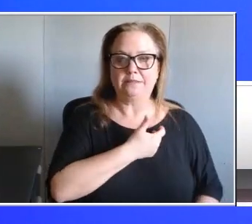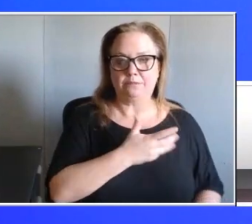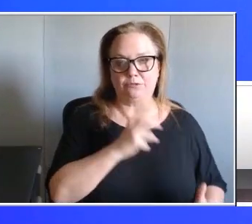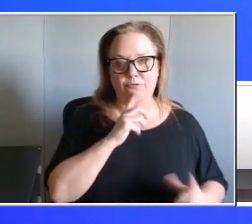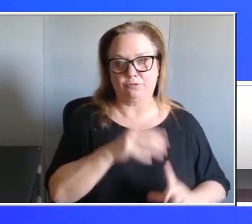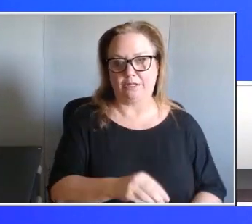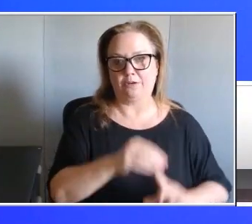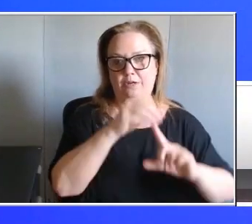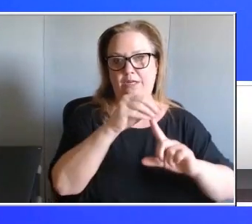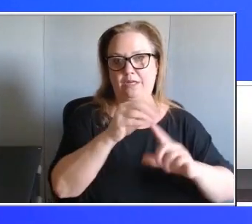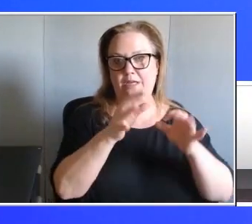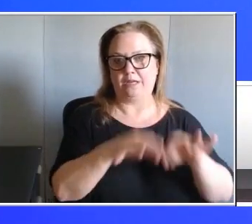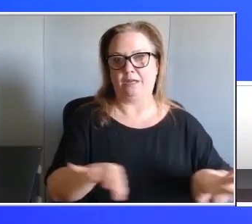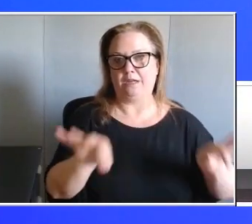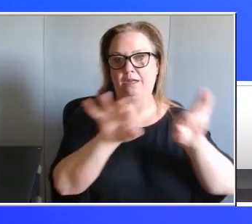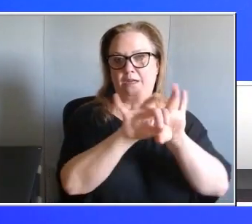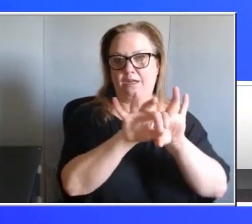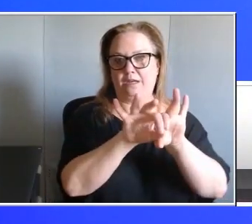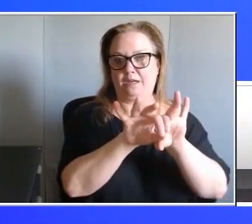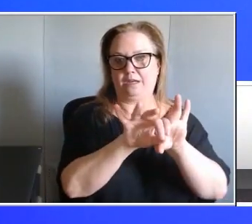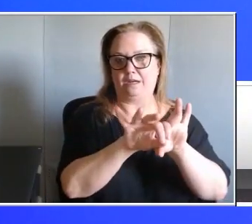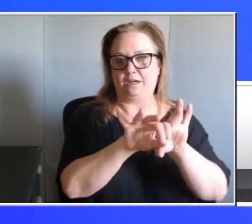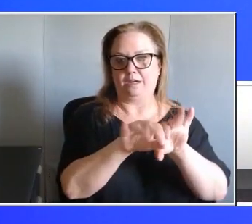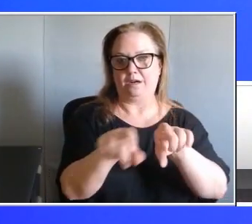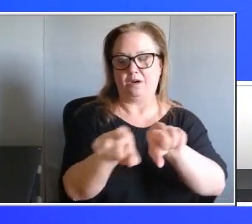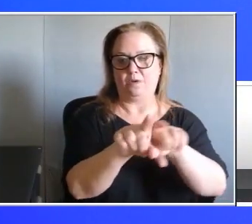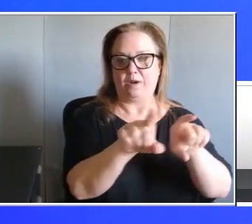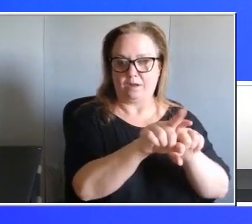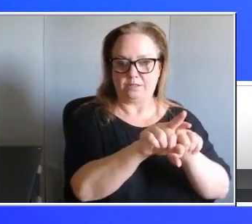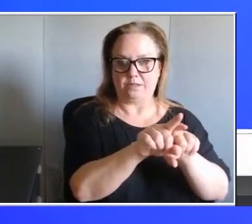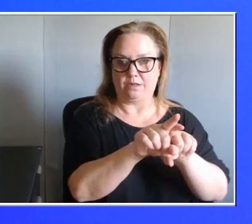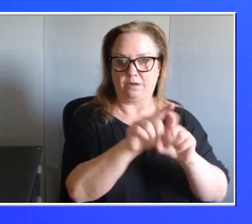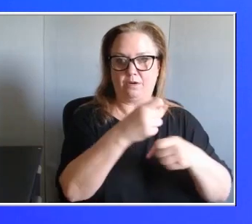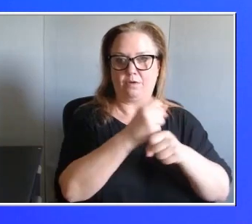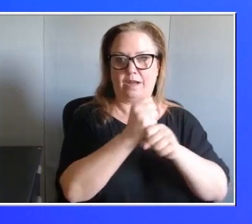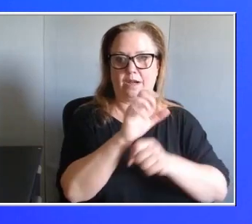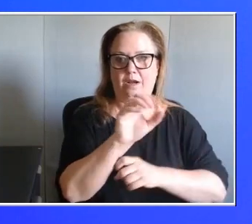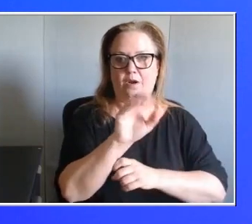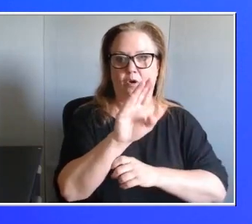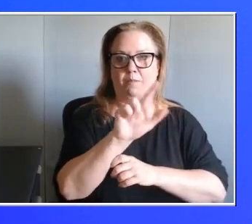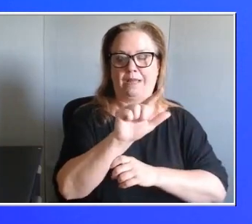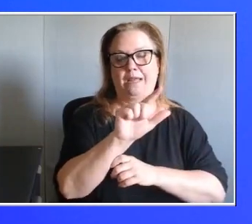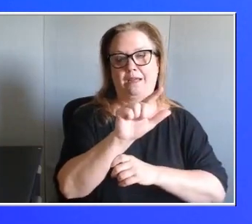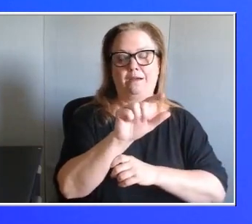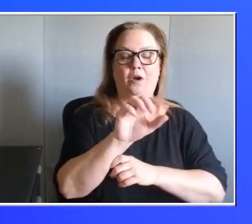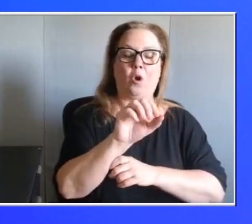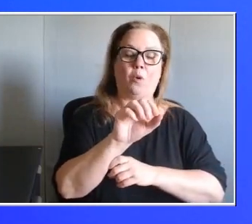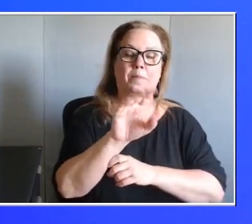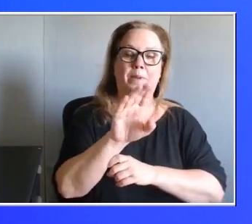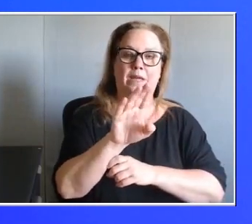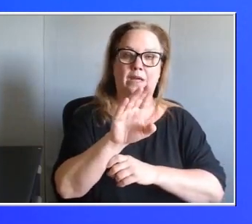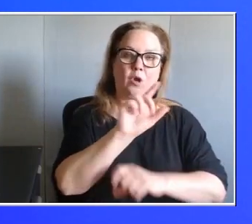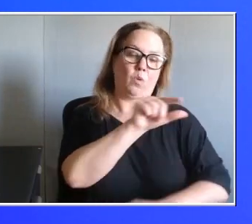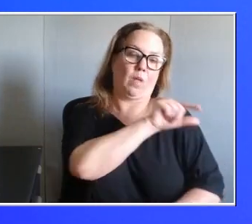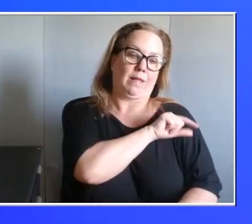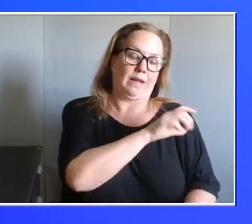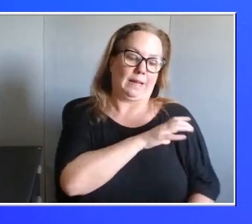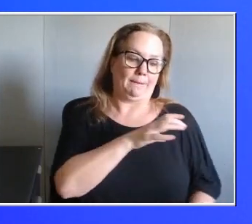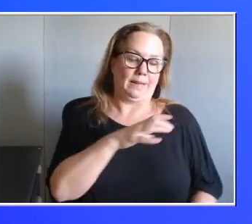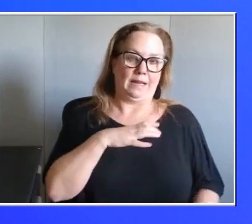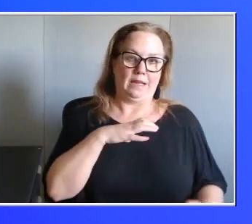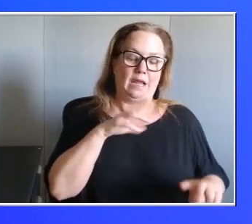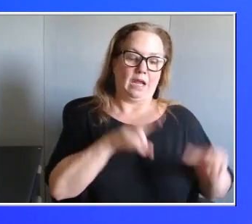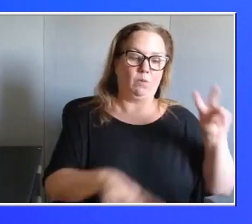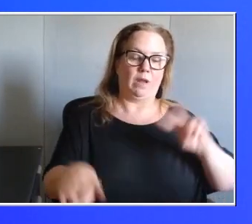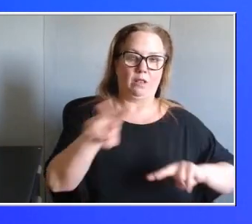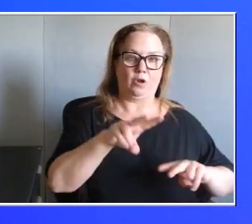really important. We also created an OB quality committee, so we meet once a month and we look at various benchmarks